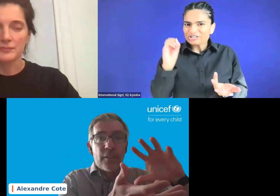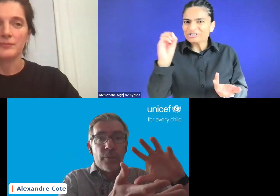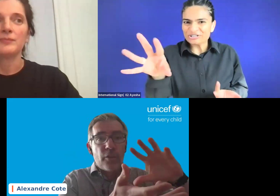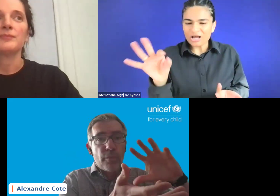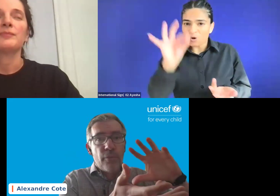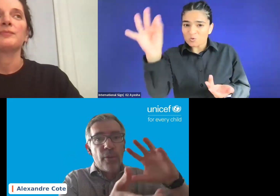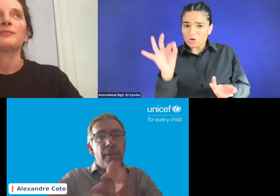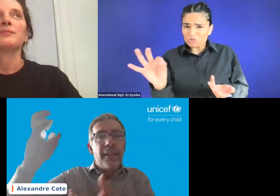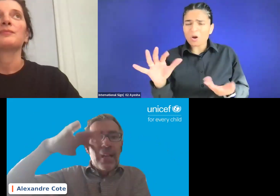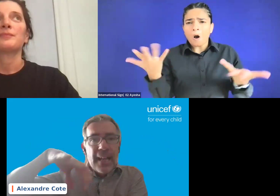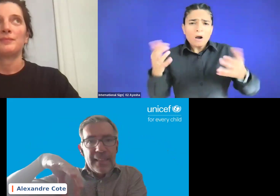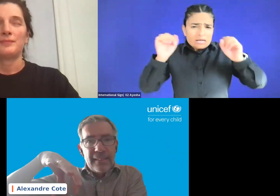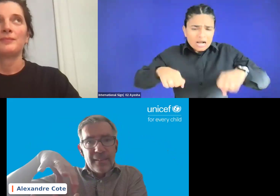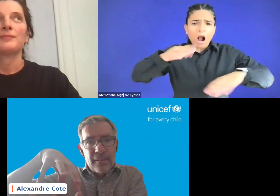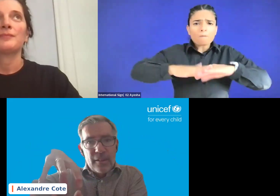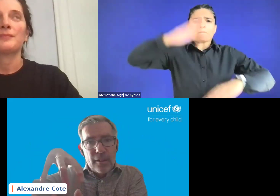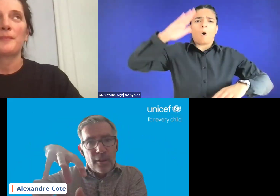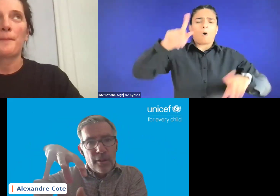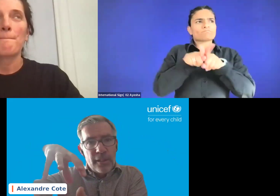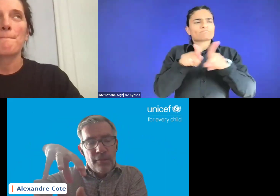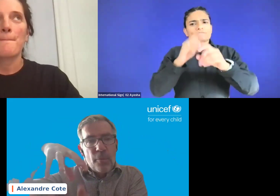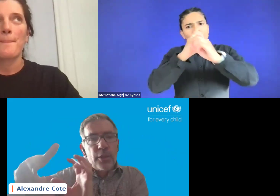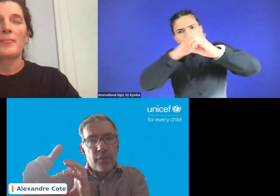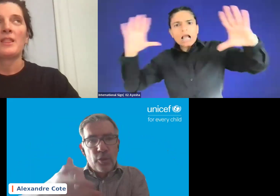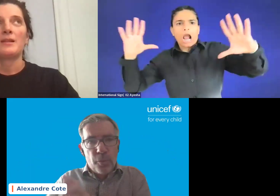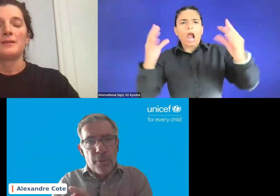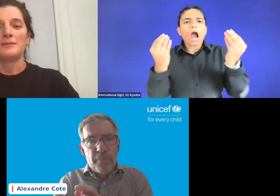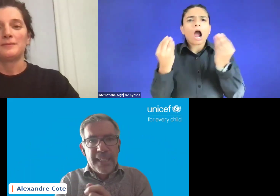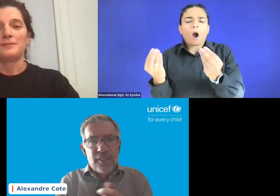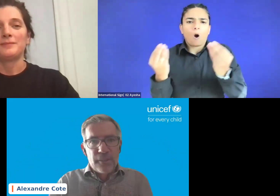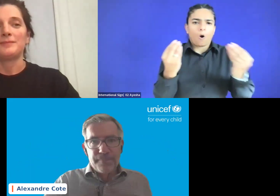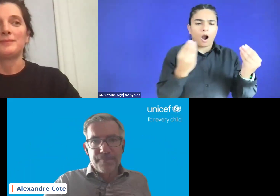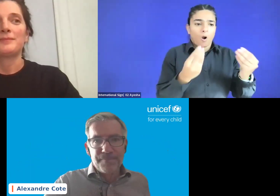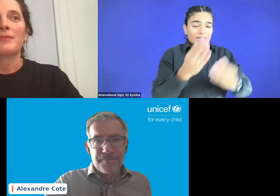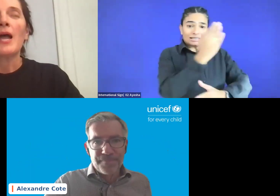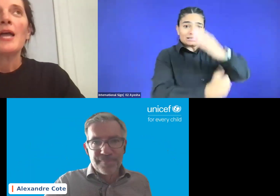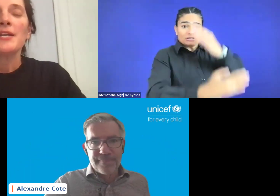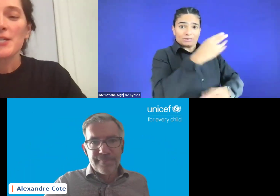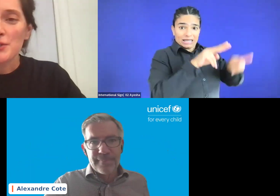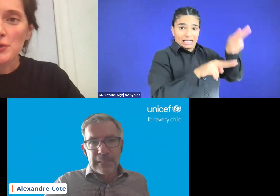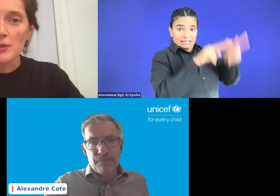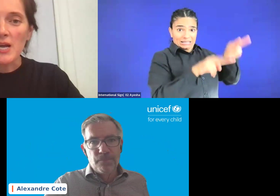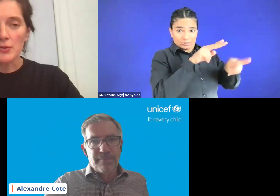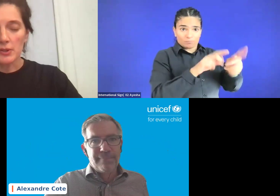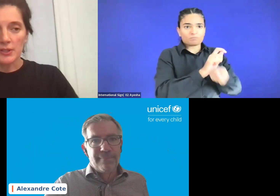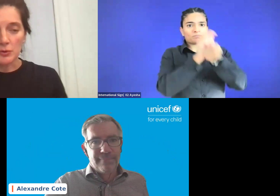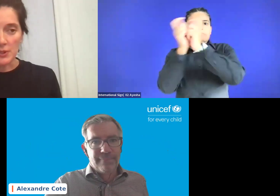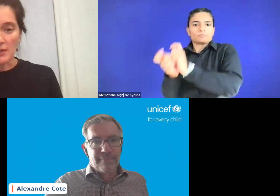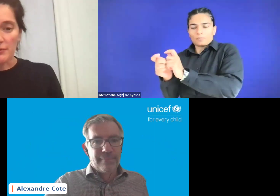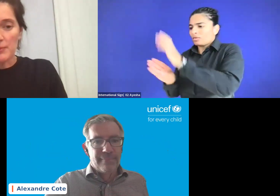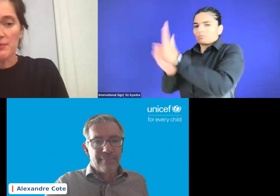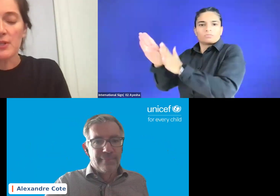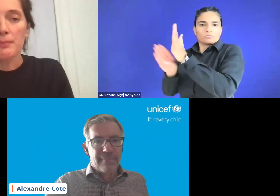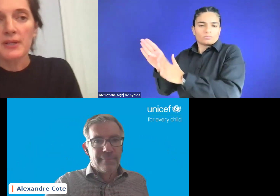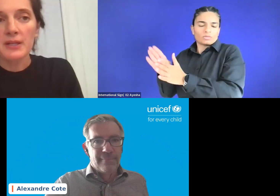disability assessment reform and the development of the support package? Yes, sure. Actually, to